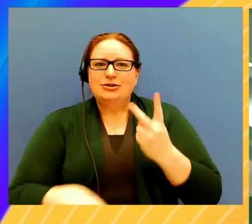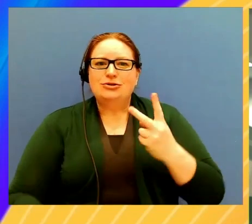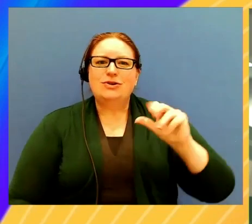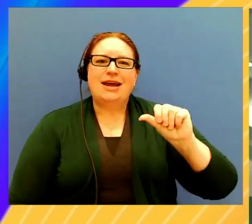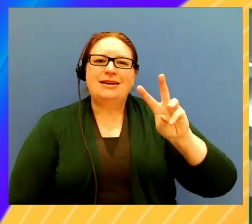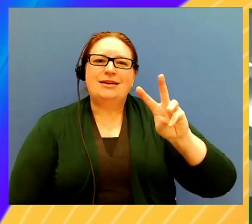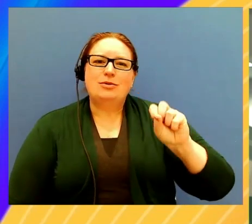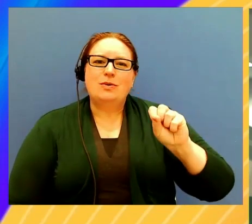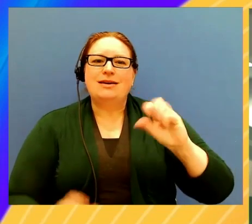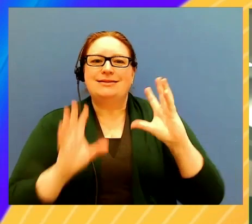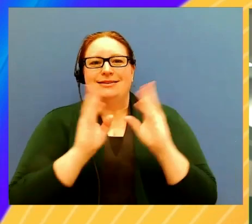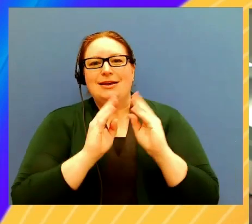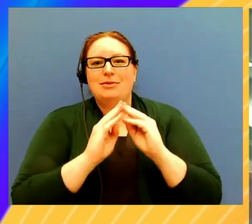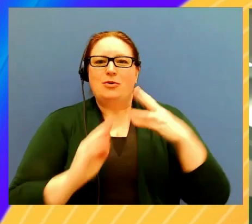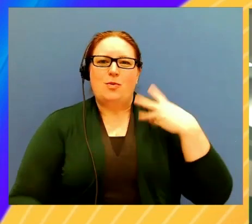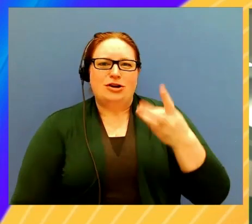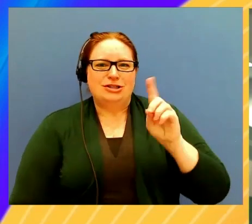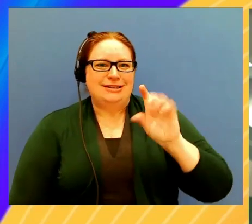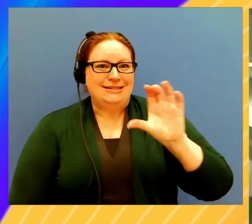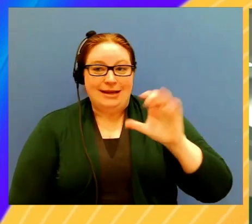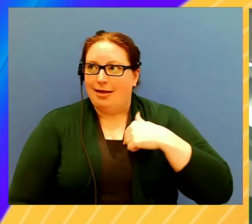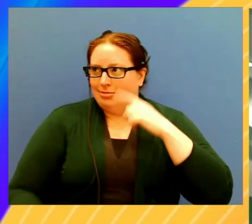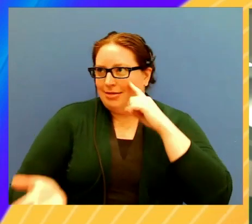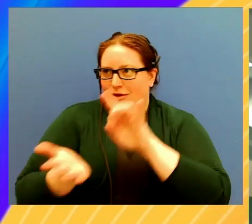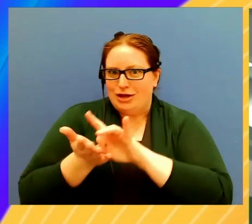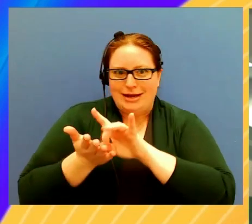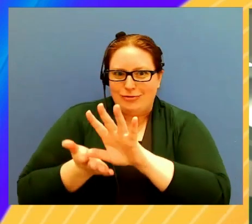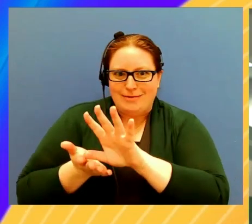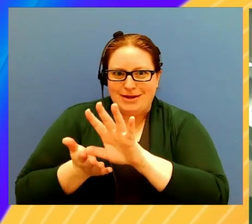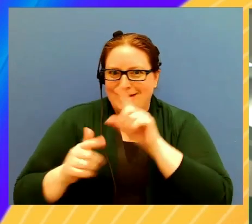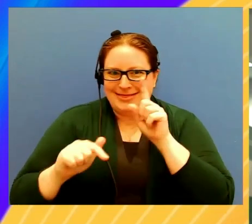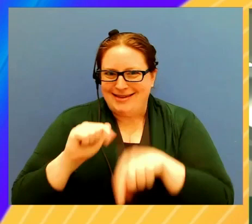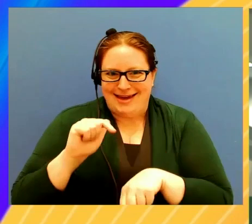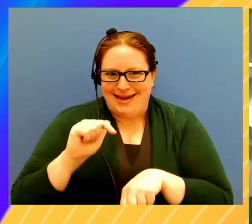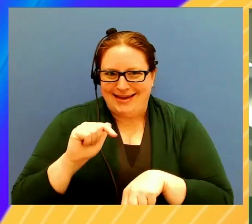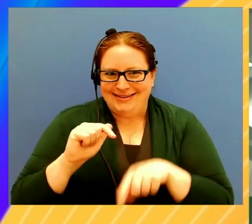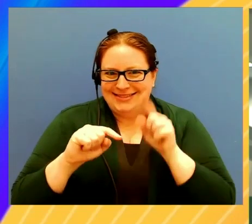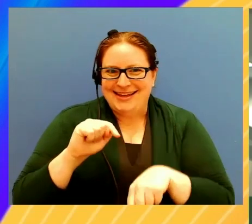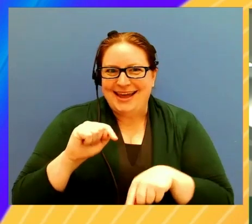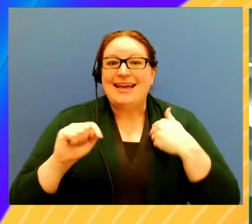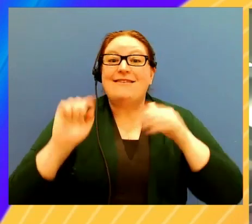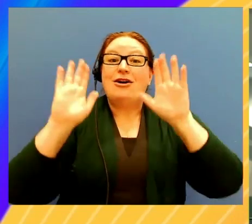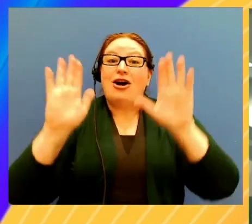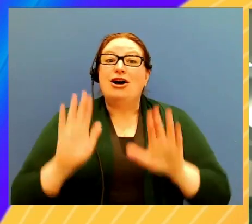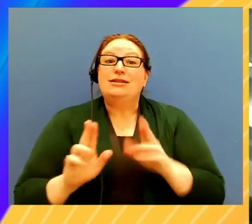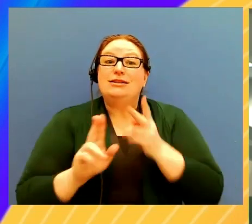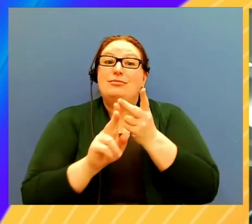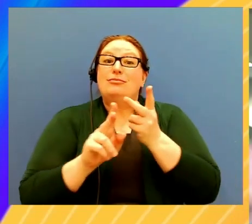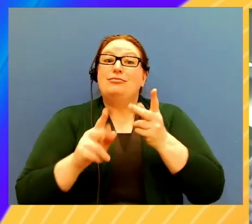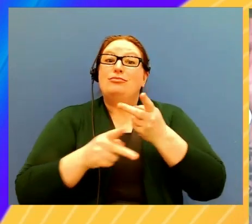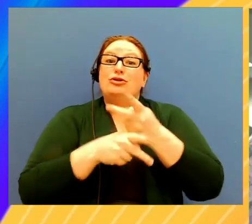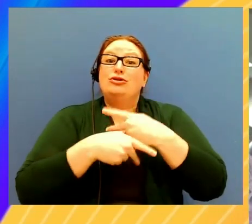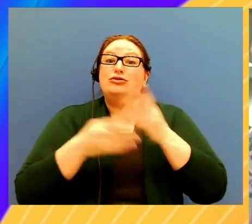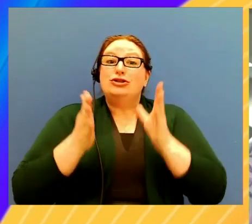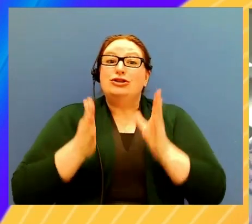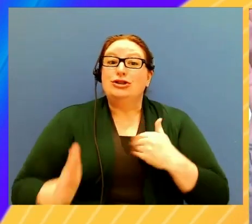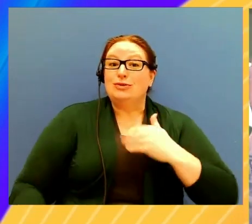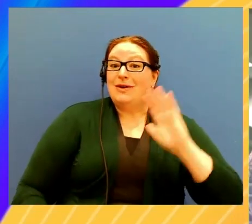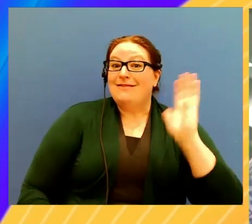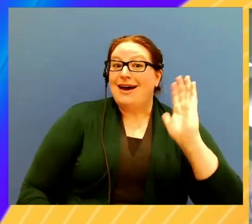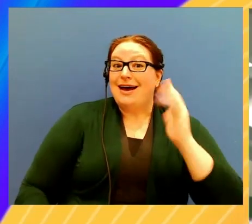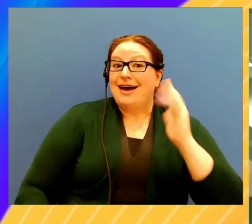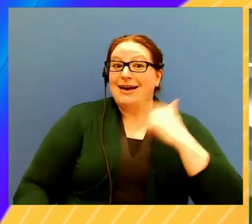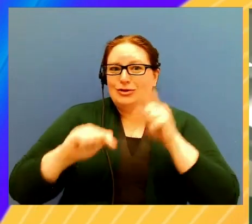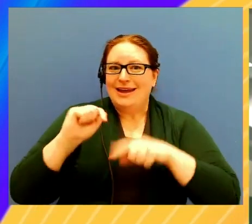Washington, D.C. They thought they could get rid of me. I'm inevitable, baby. We have our awesome producers on the table over there. Wave hi, you can't see